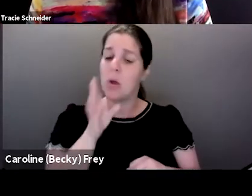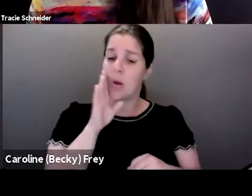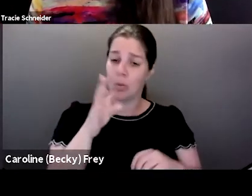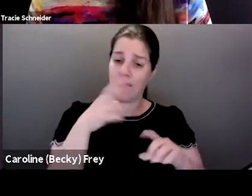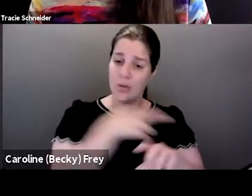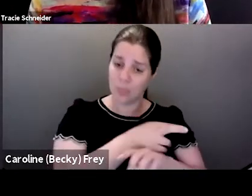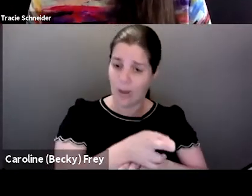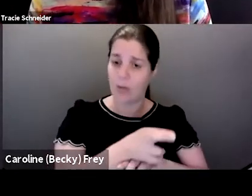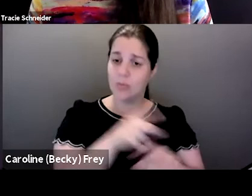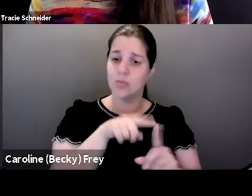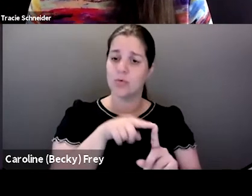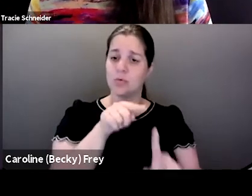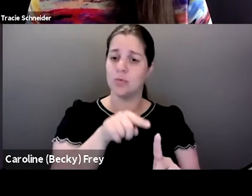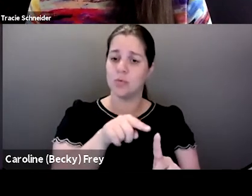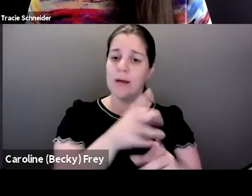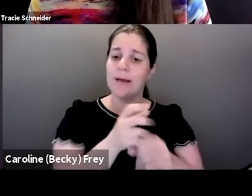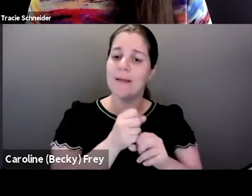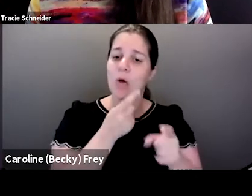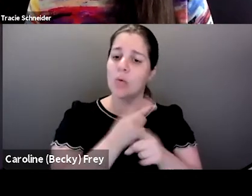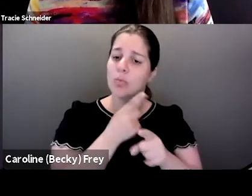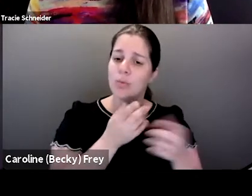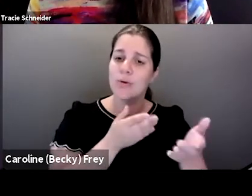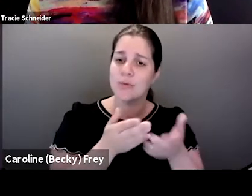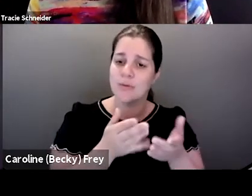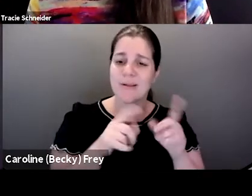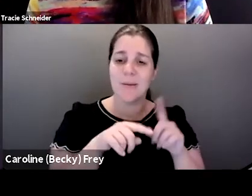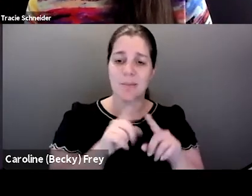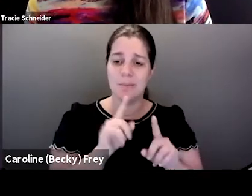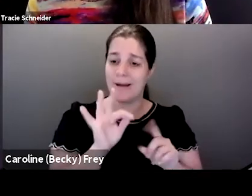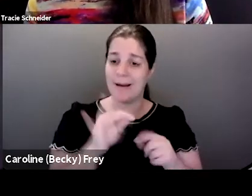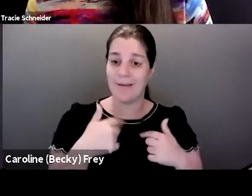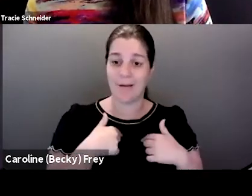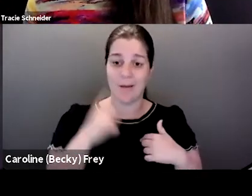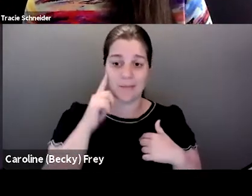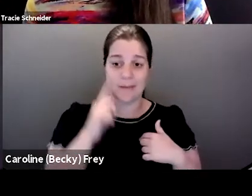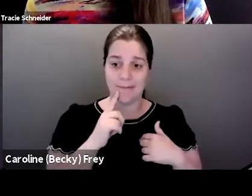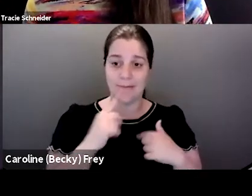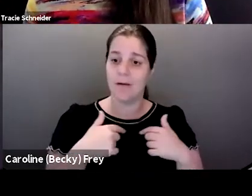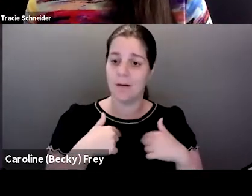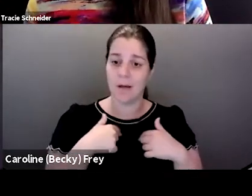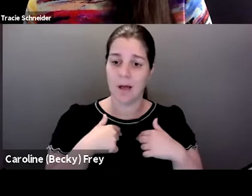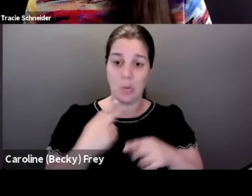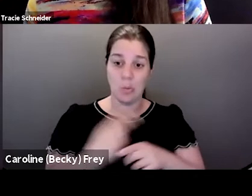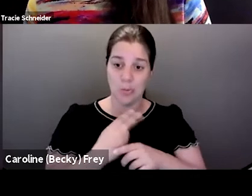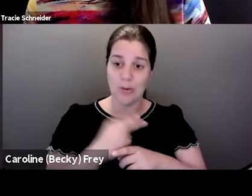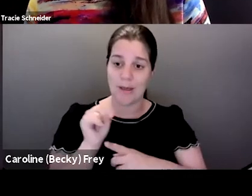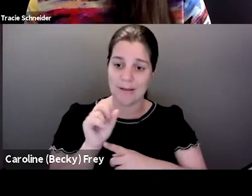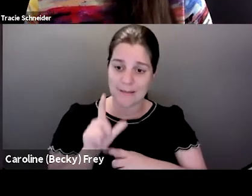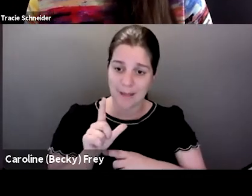you to, getting the appropriate services. But if you're deaf and your primary language is